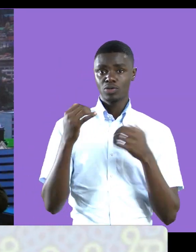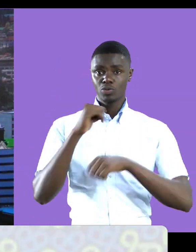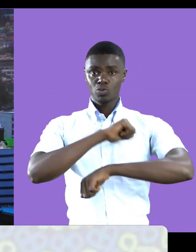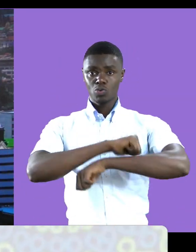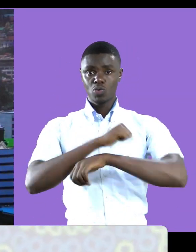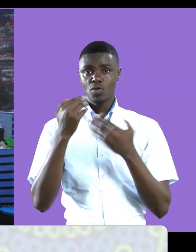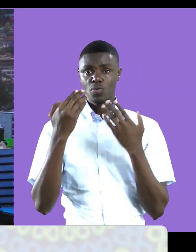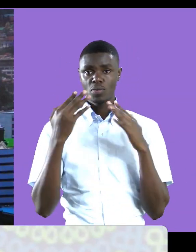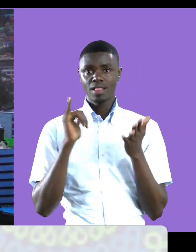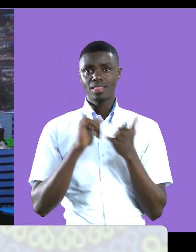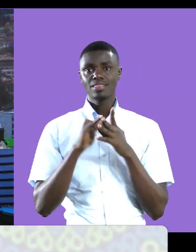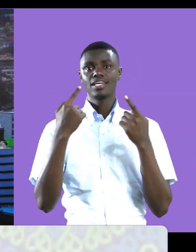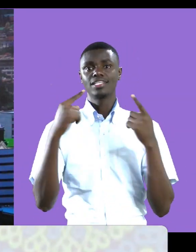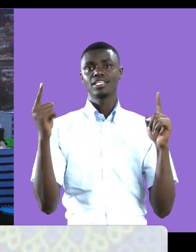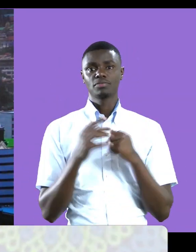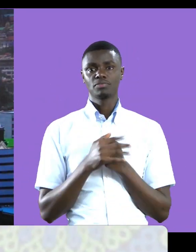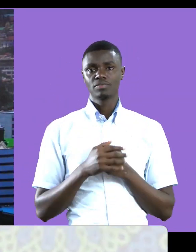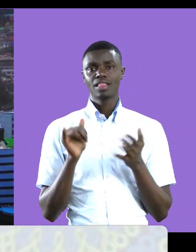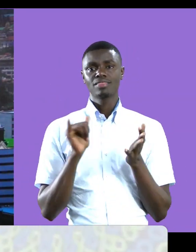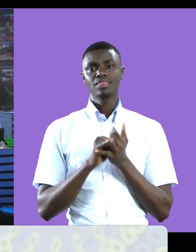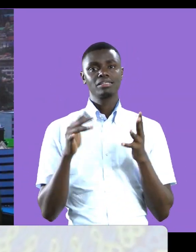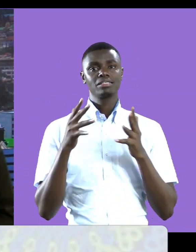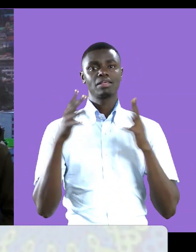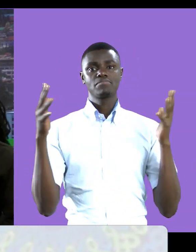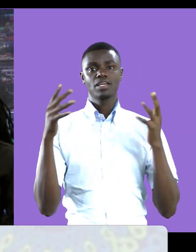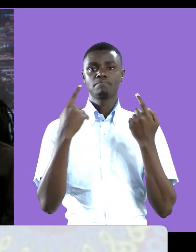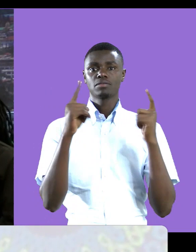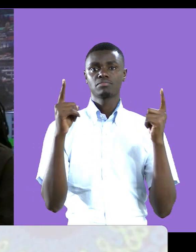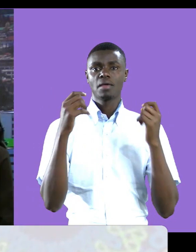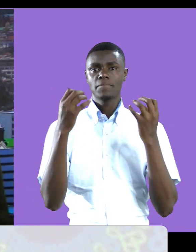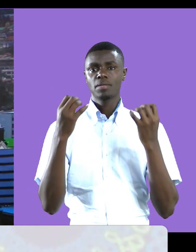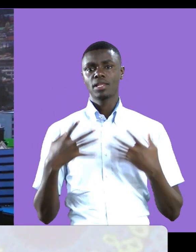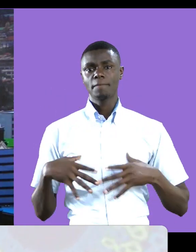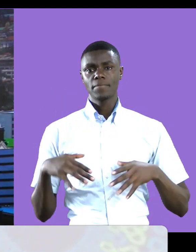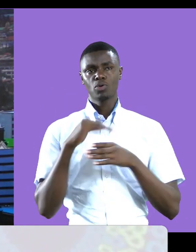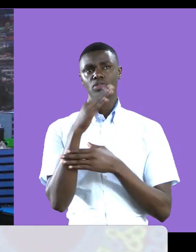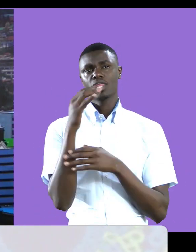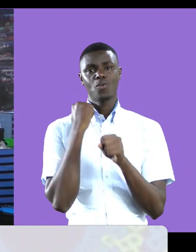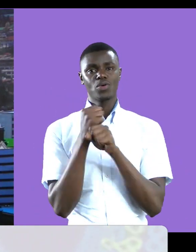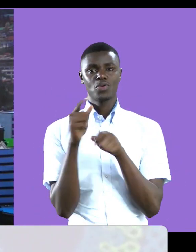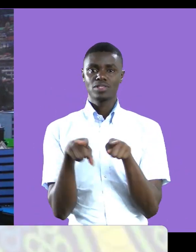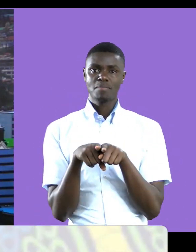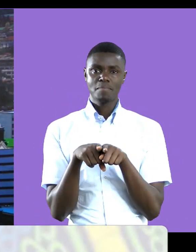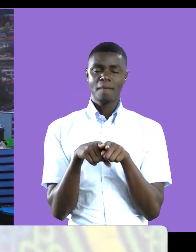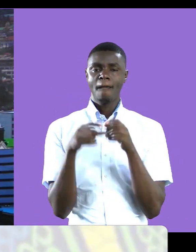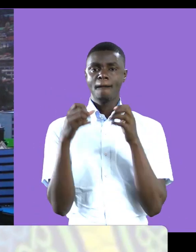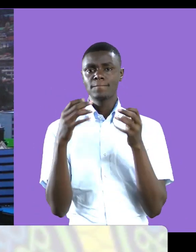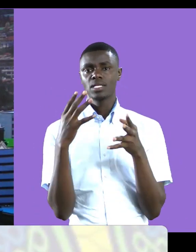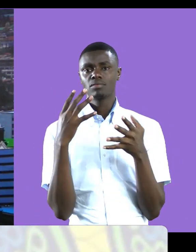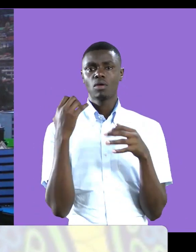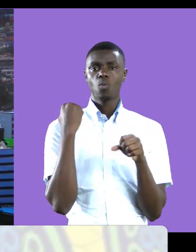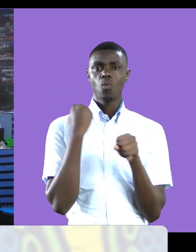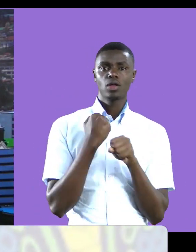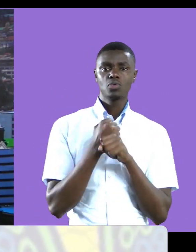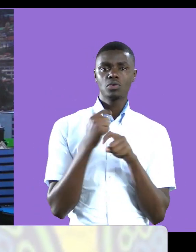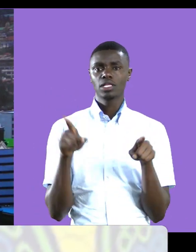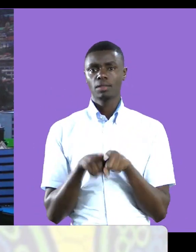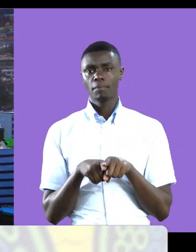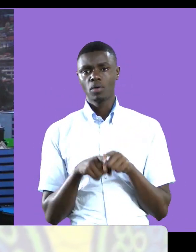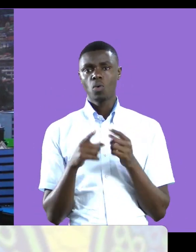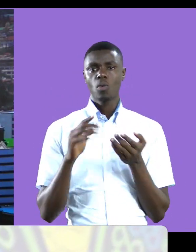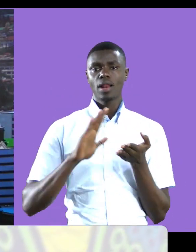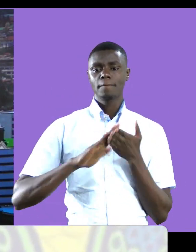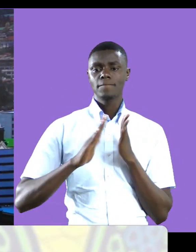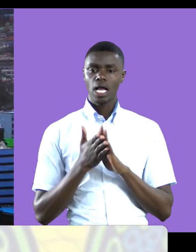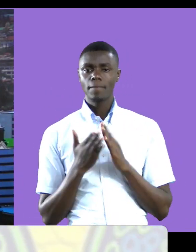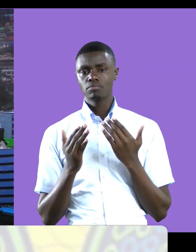success. That is a big business. Yoni kubwa sana. So many guys out there are doing the same, yeah? Many people are doing the same, being that guardian to